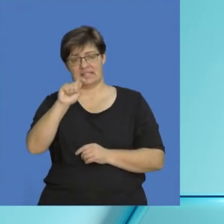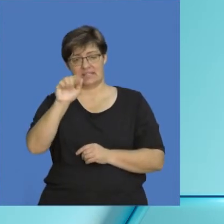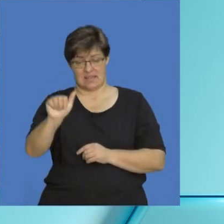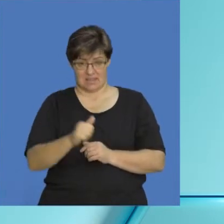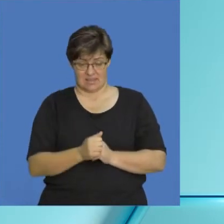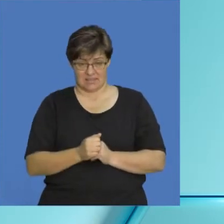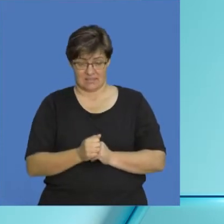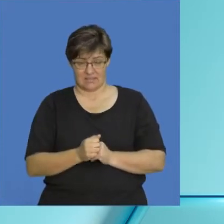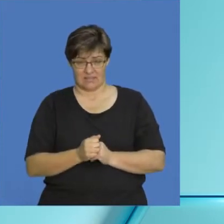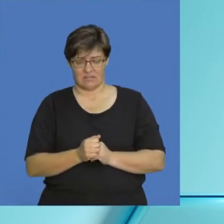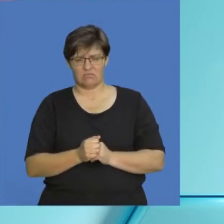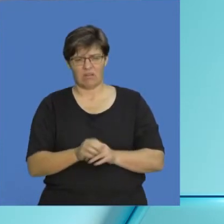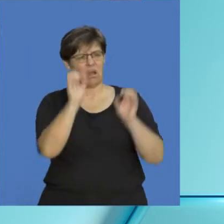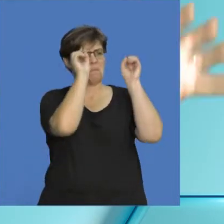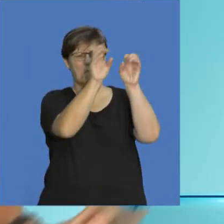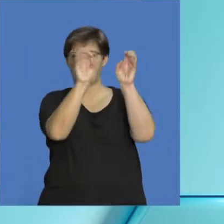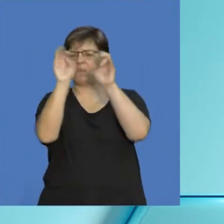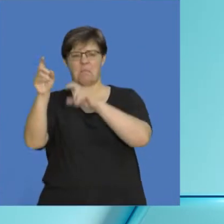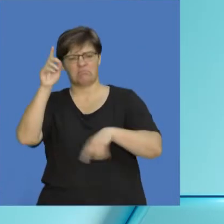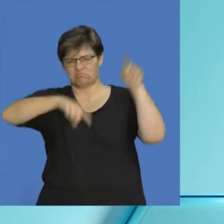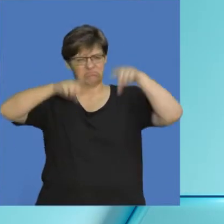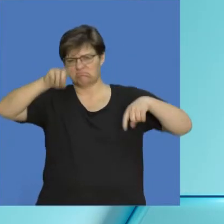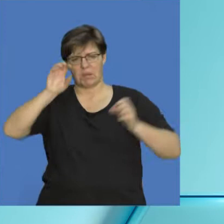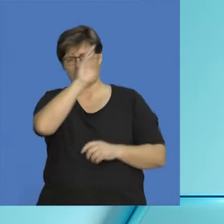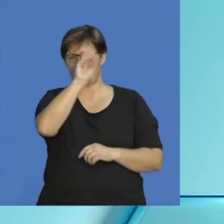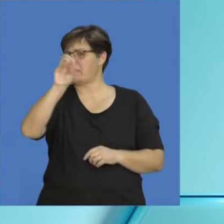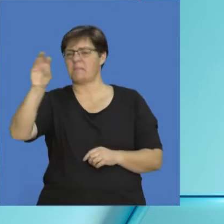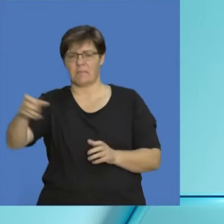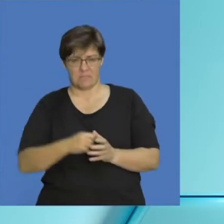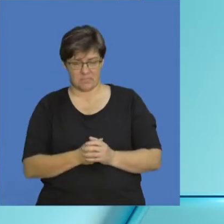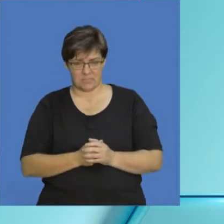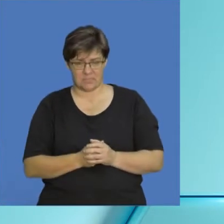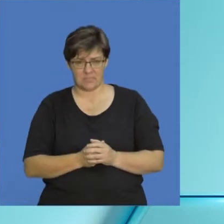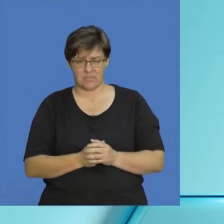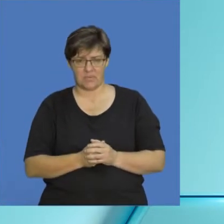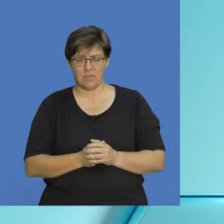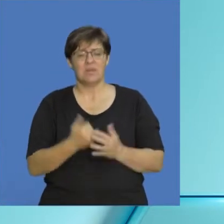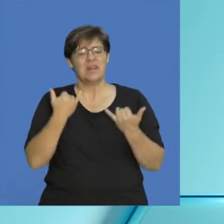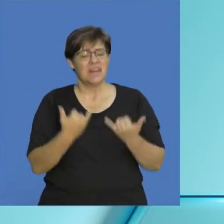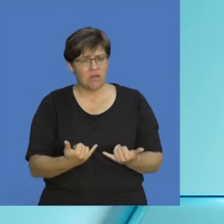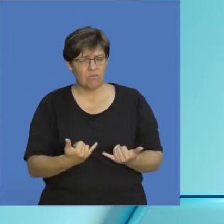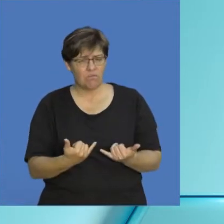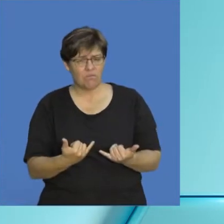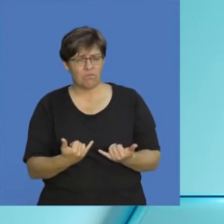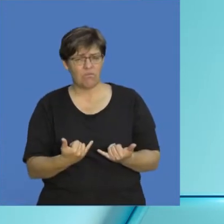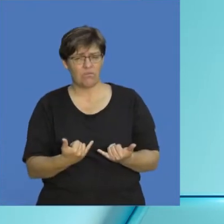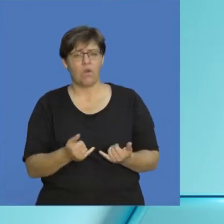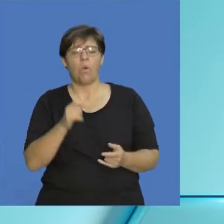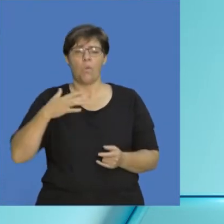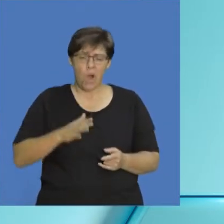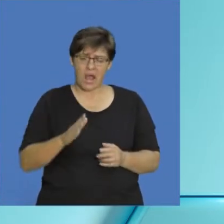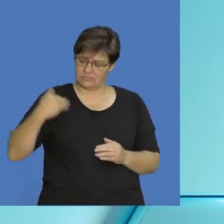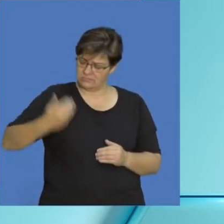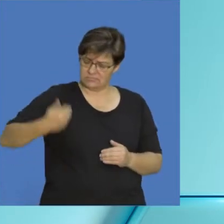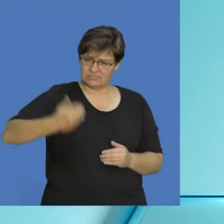okay? Raw data, just random, all over the place. But we want to group this data using